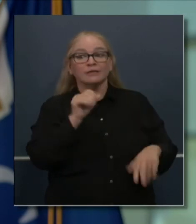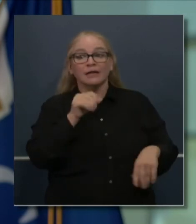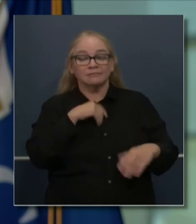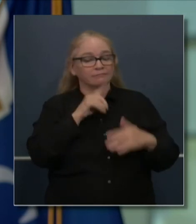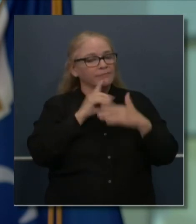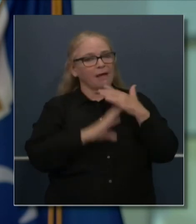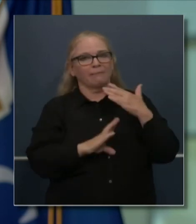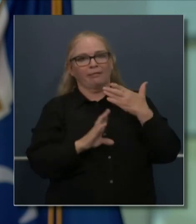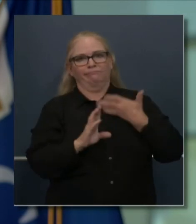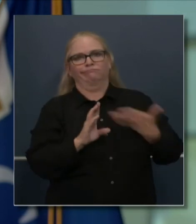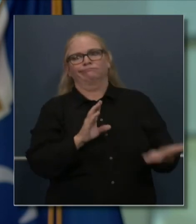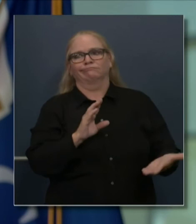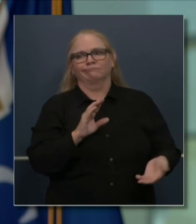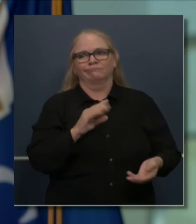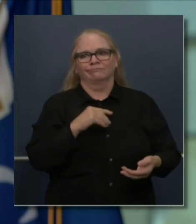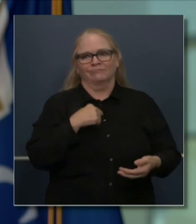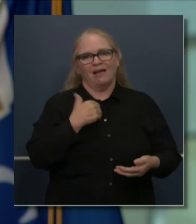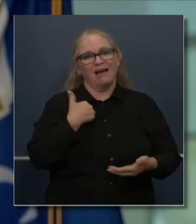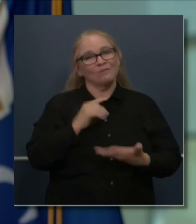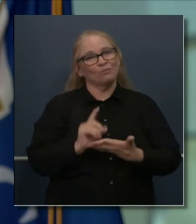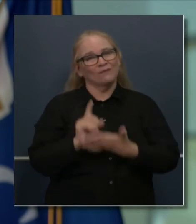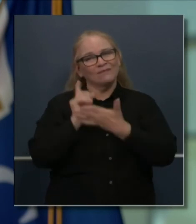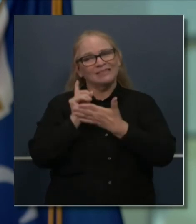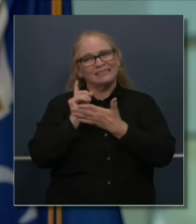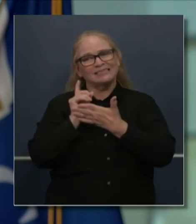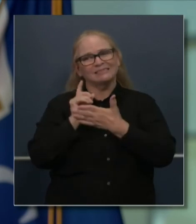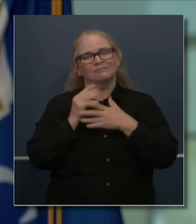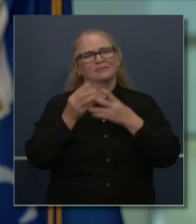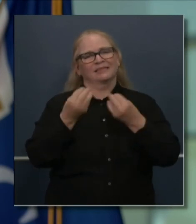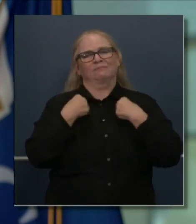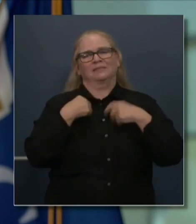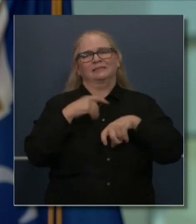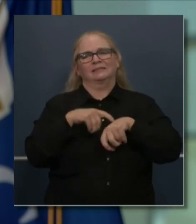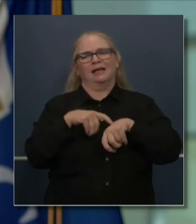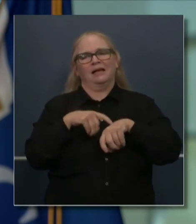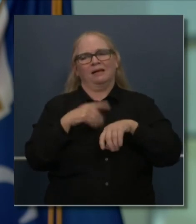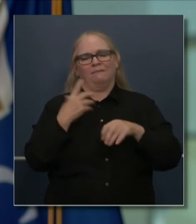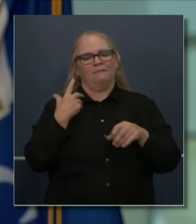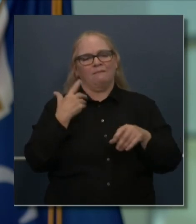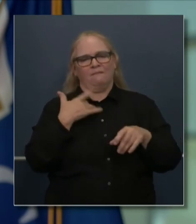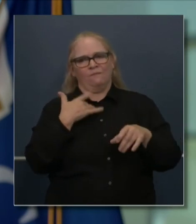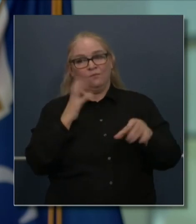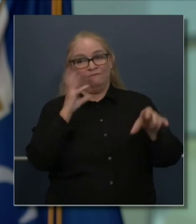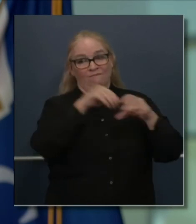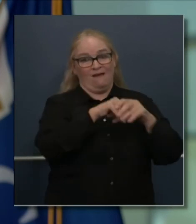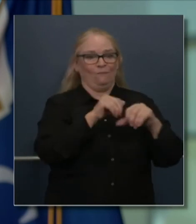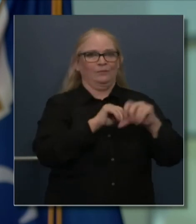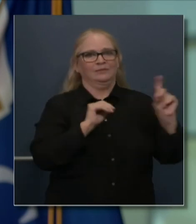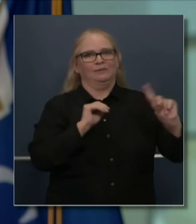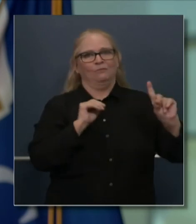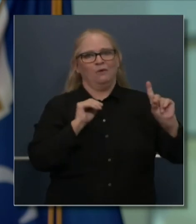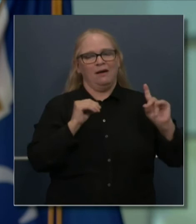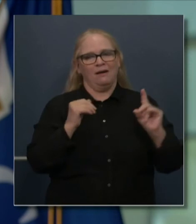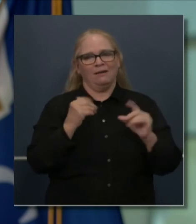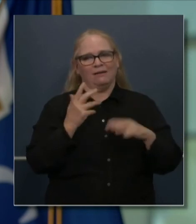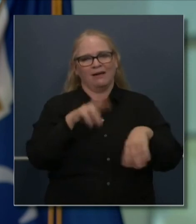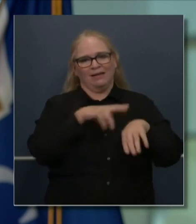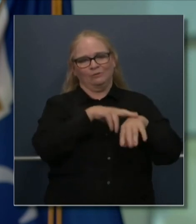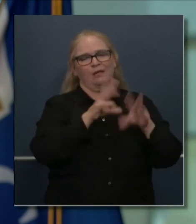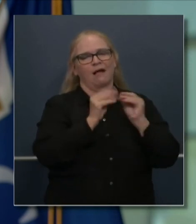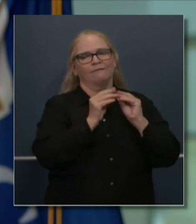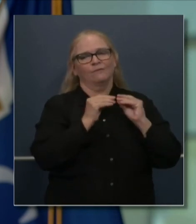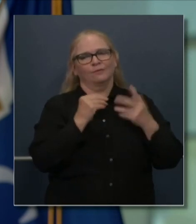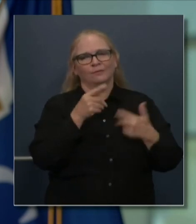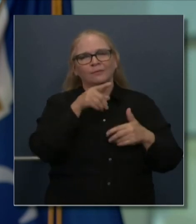by the privilege of having that time and that moment to engage with someone I have tremendous respect for. You'll learn